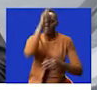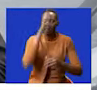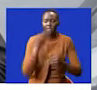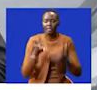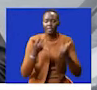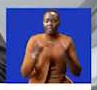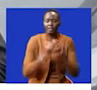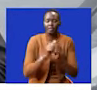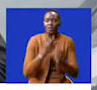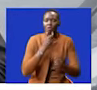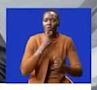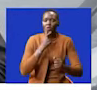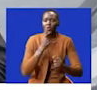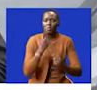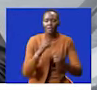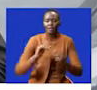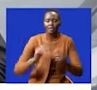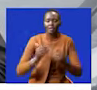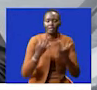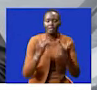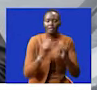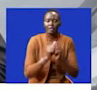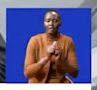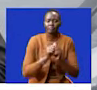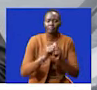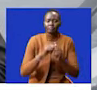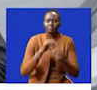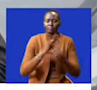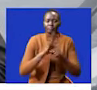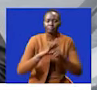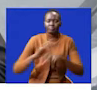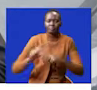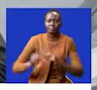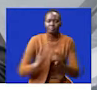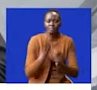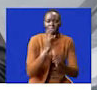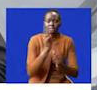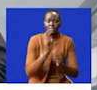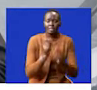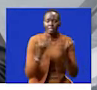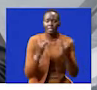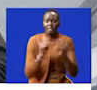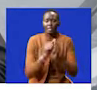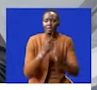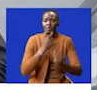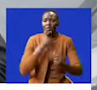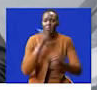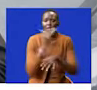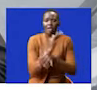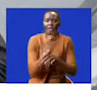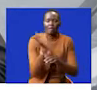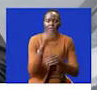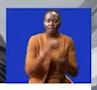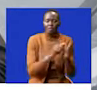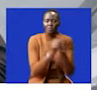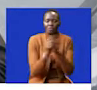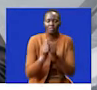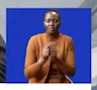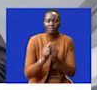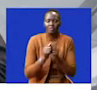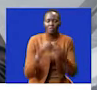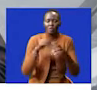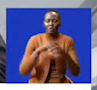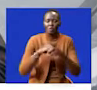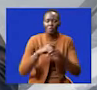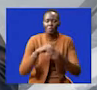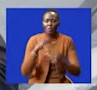Counties ma Kaluo osebedo achiel kuom counties ma bende koro duond buche mathoth osebedo ka rango. Oganda Luo koro kwa mondo mi oriwre kamoro achiel e duond bura achiel